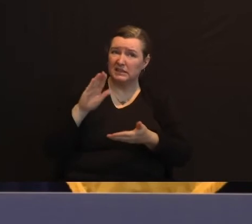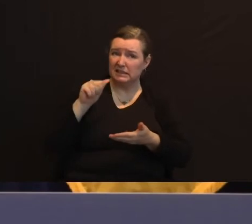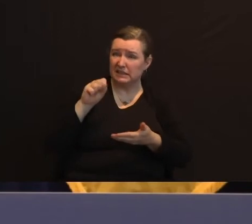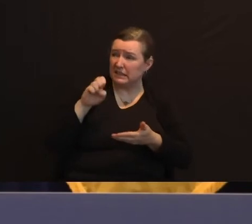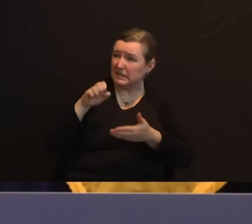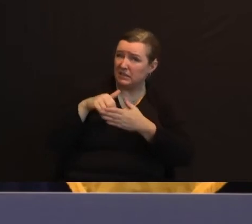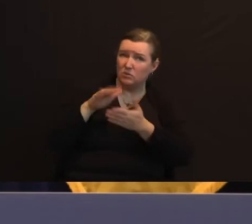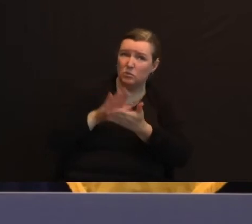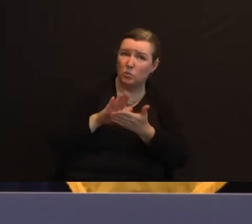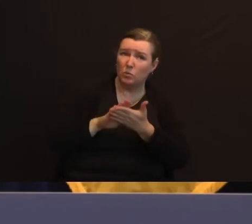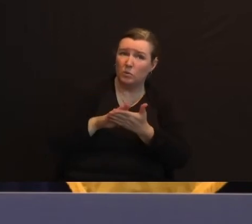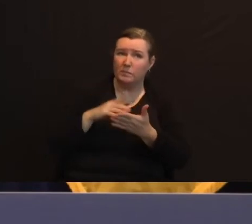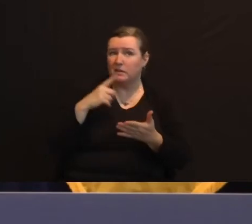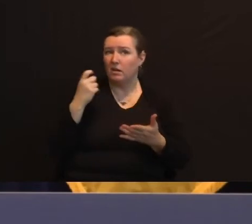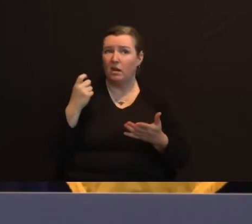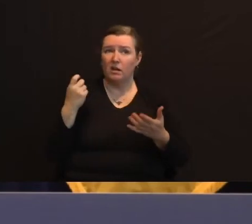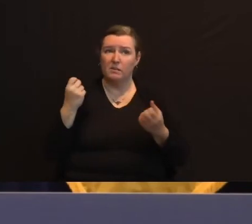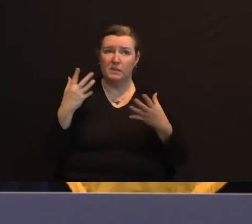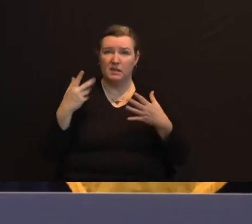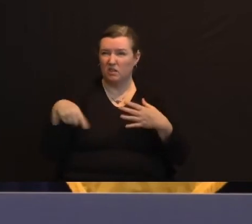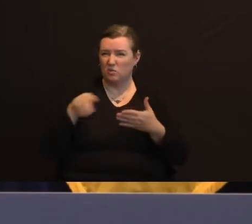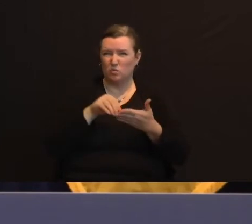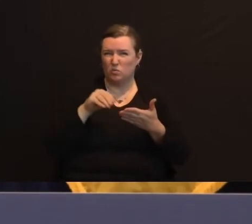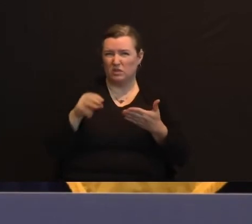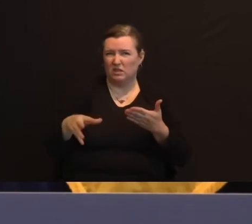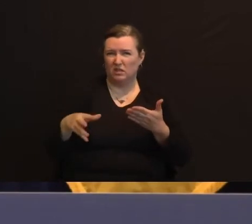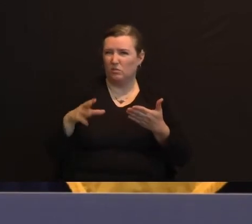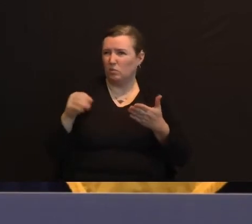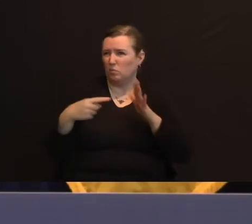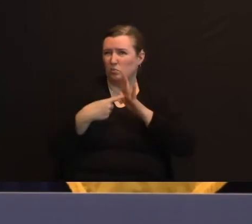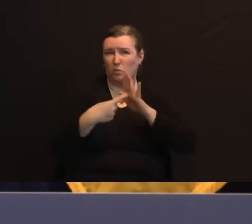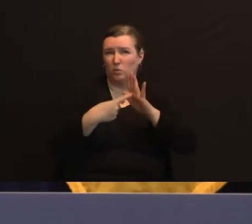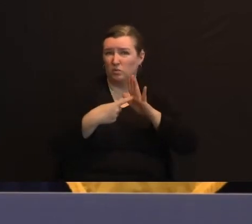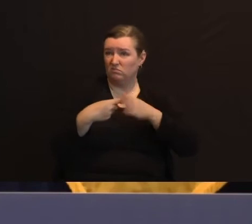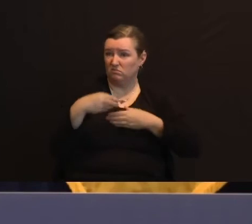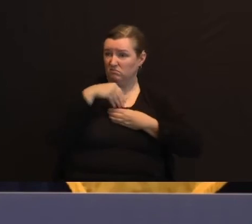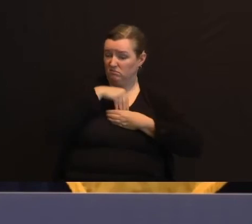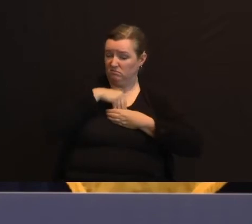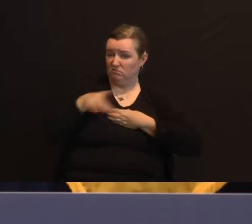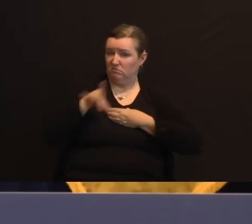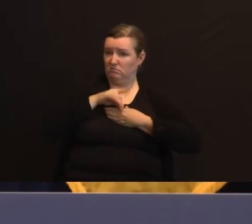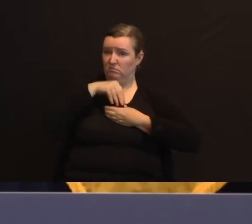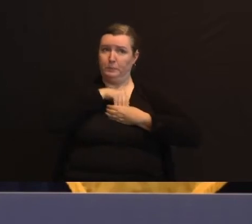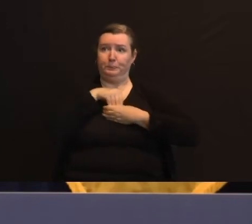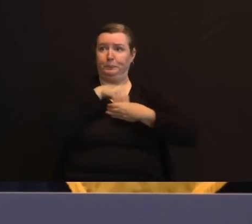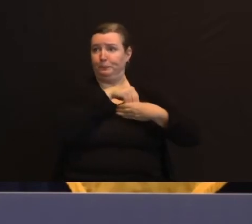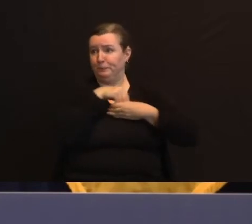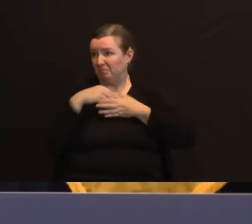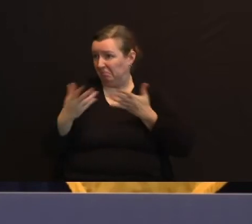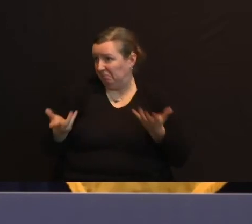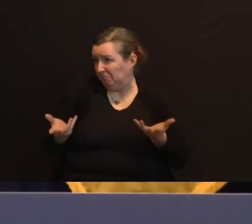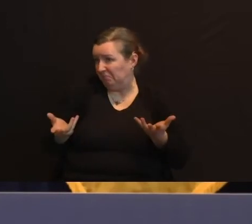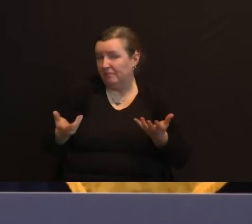asymptomatic cases with kids that just don't even know that they're carrying this virus? And final